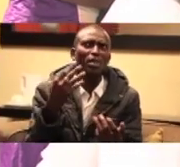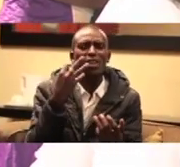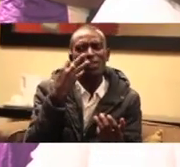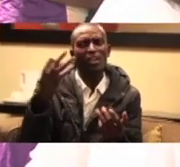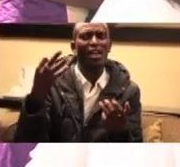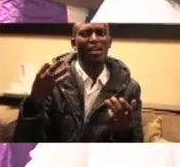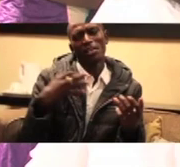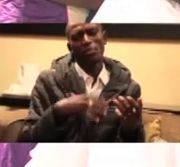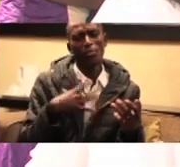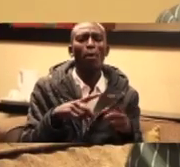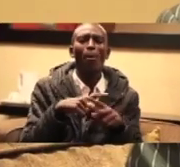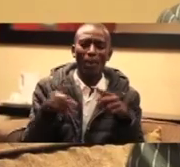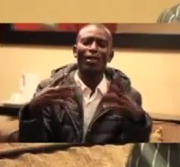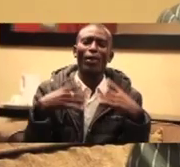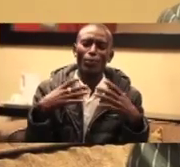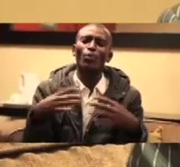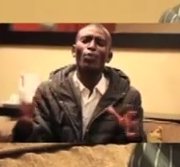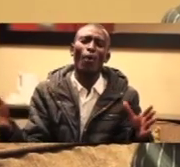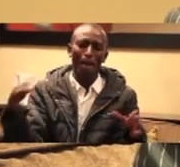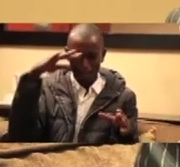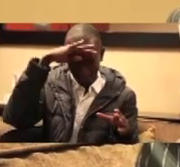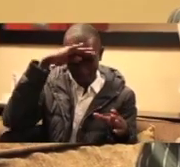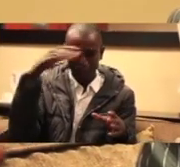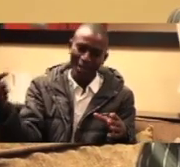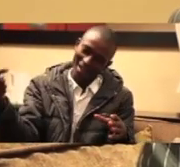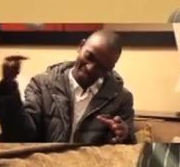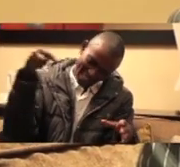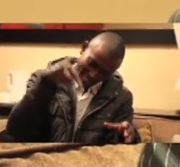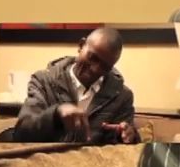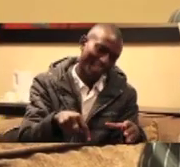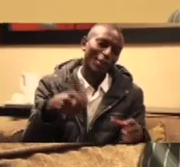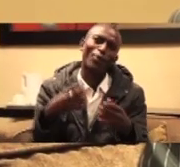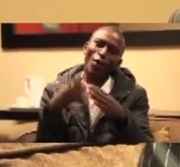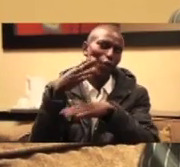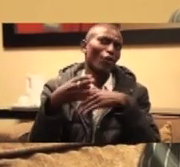more than 450 people. Indeed, one of the most interesting is that food,